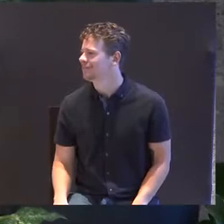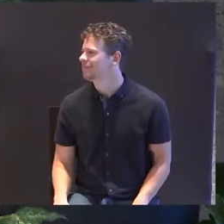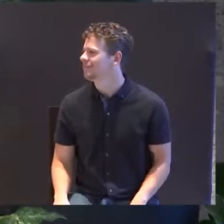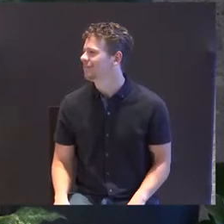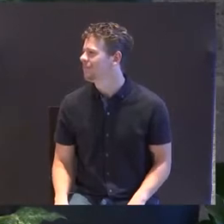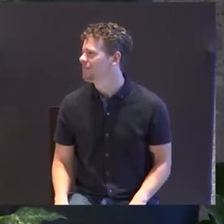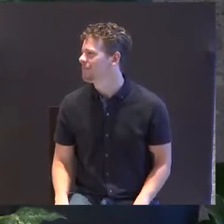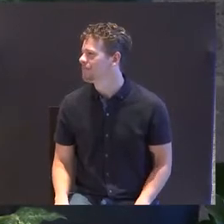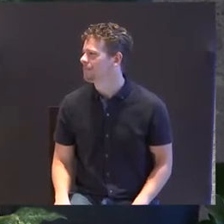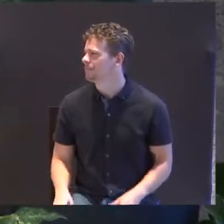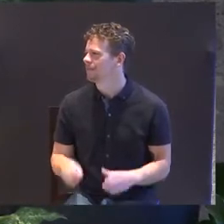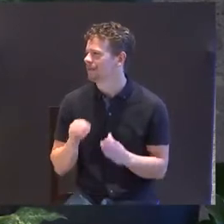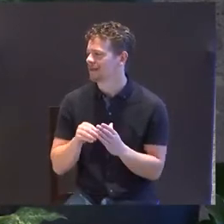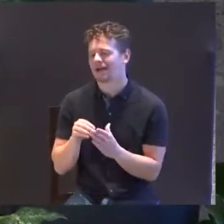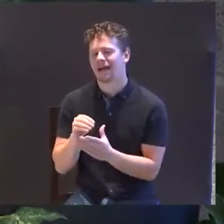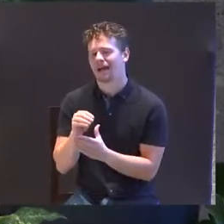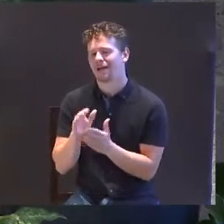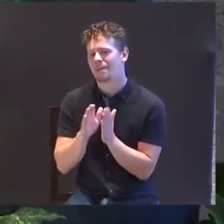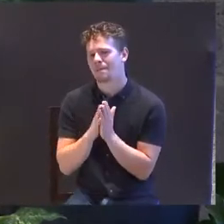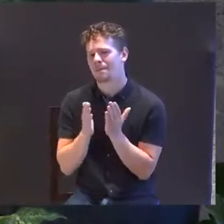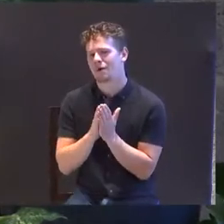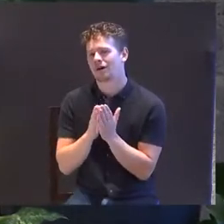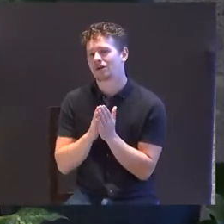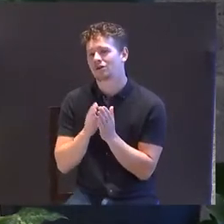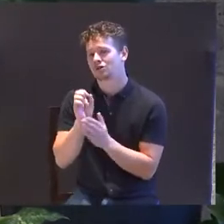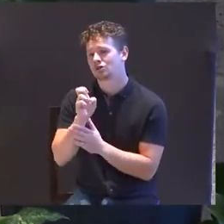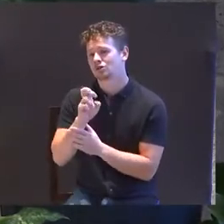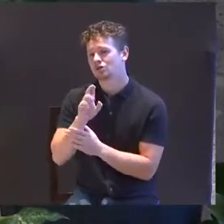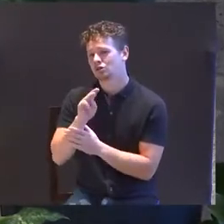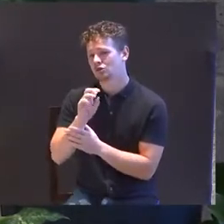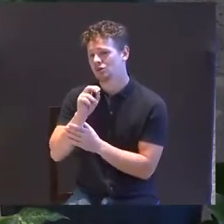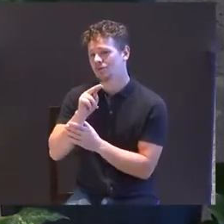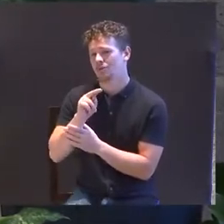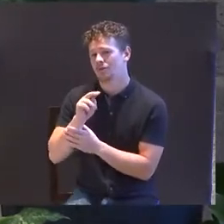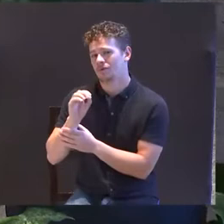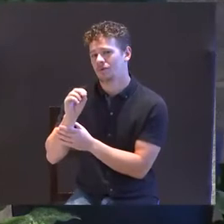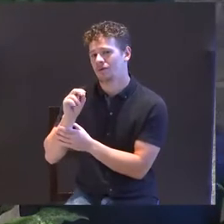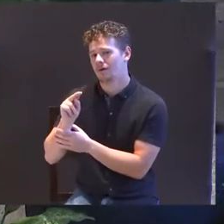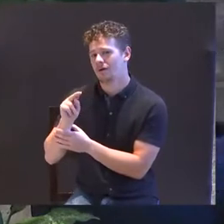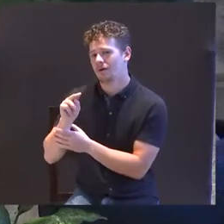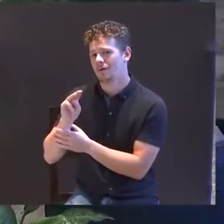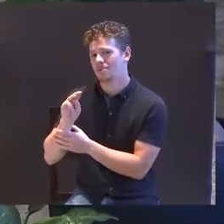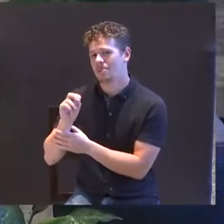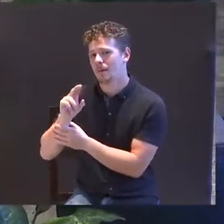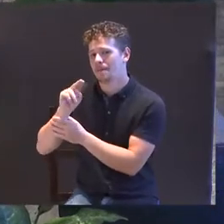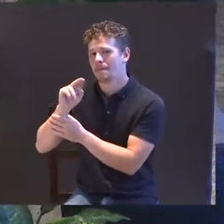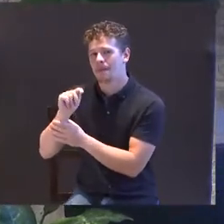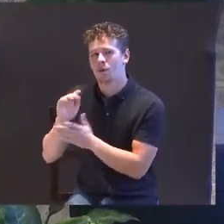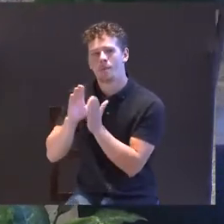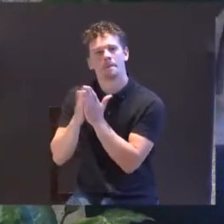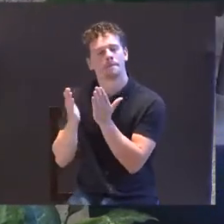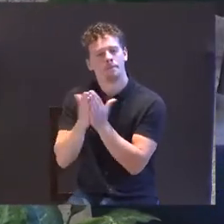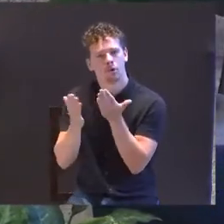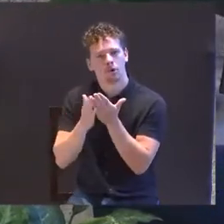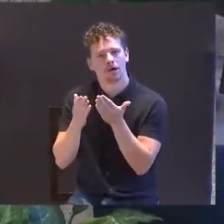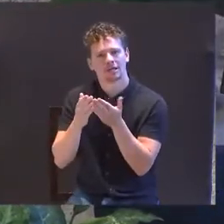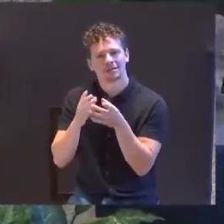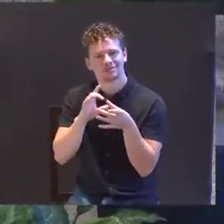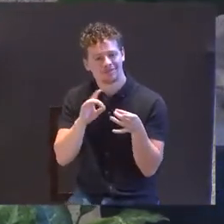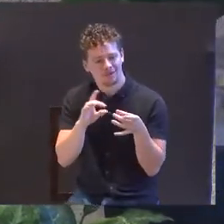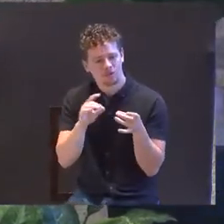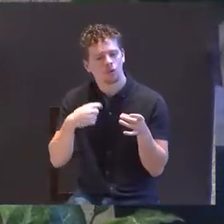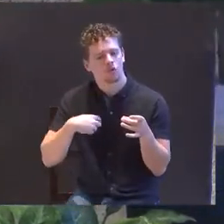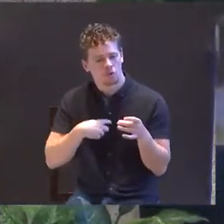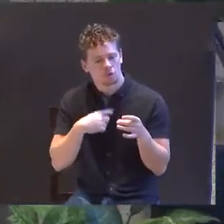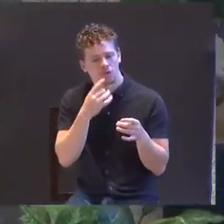and Emmett Fox, in his wonderful book, The Sermon on the Mount, he talks about this. He says, we're not only to share our light, but